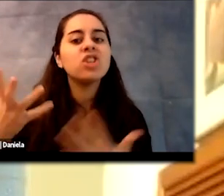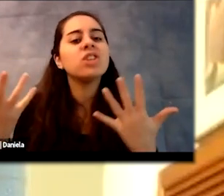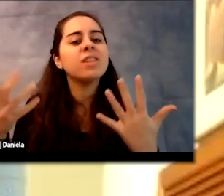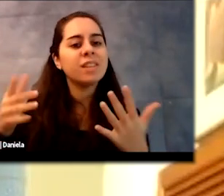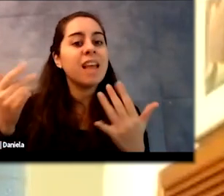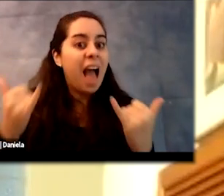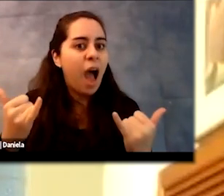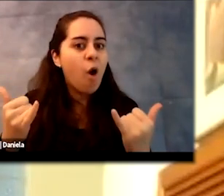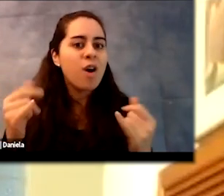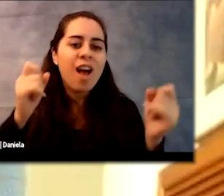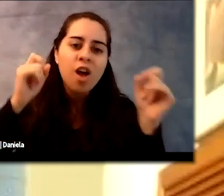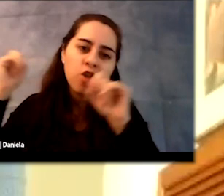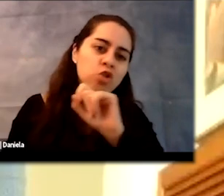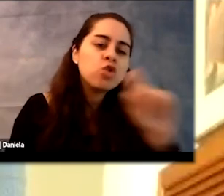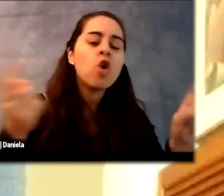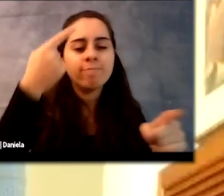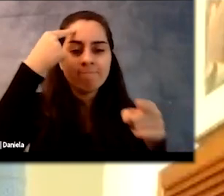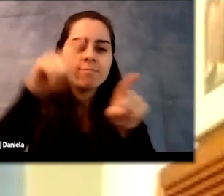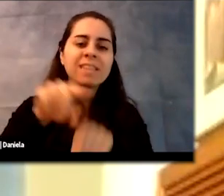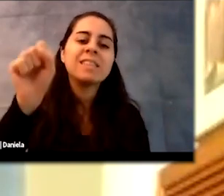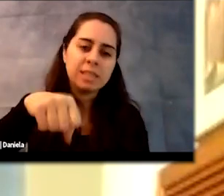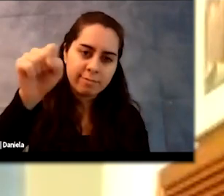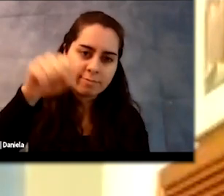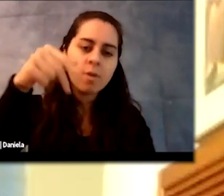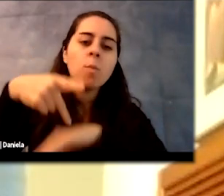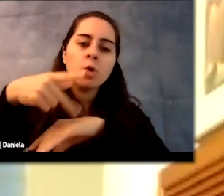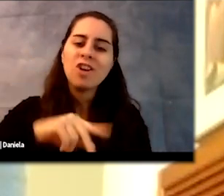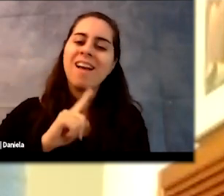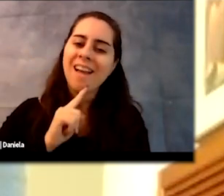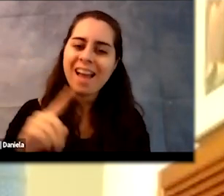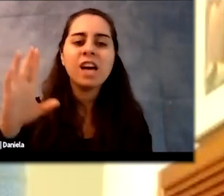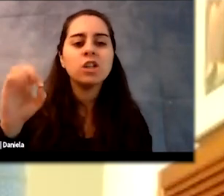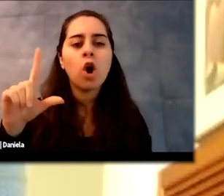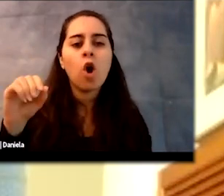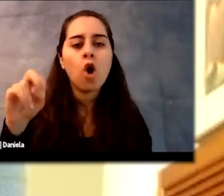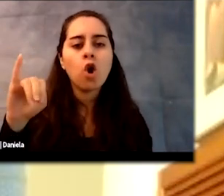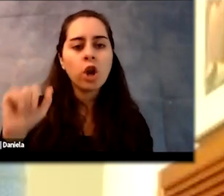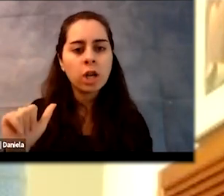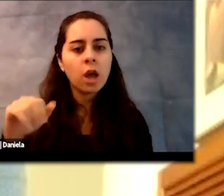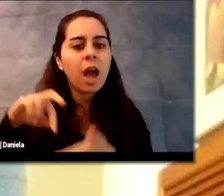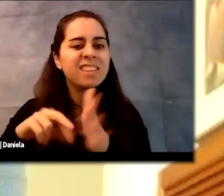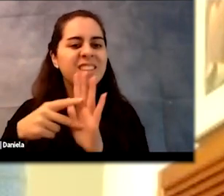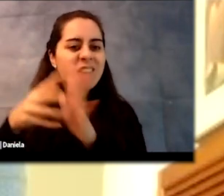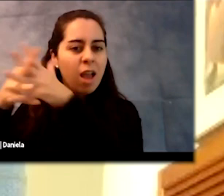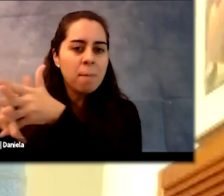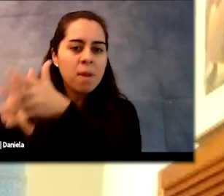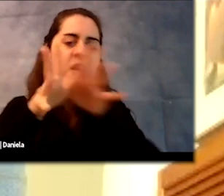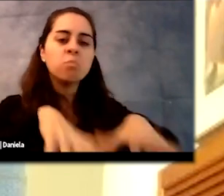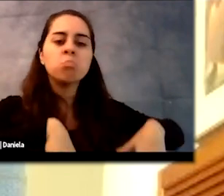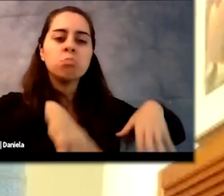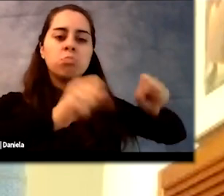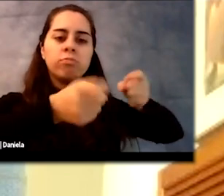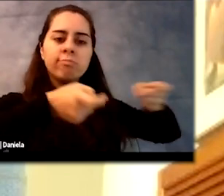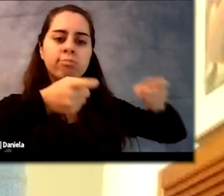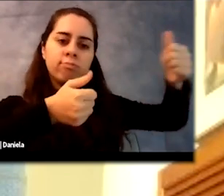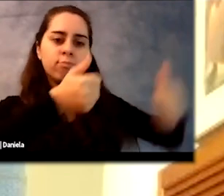agree that it is a colony of the United States. This is a pivotal shift and opens the issue of the